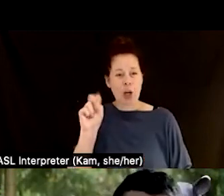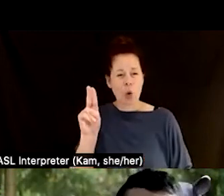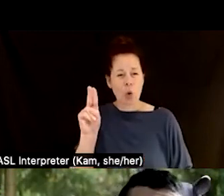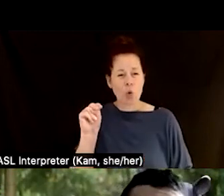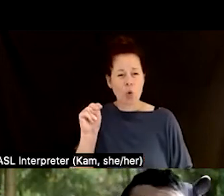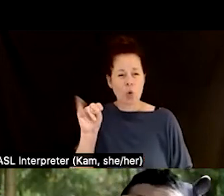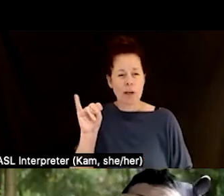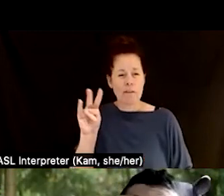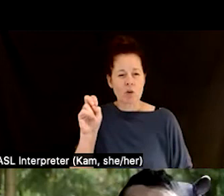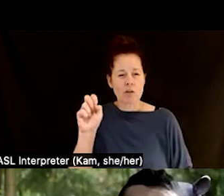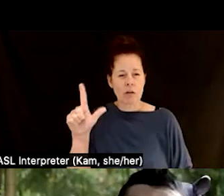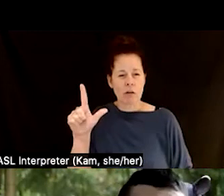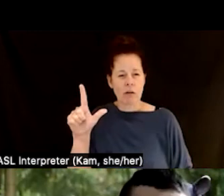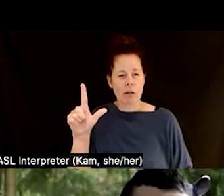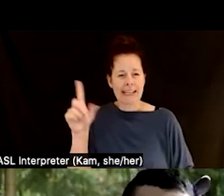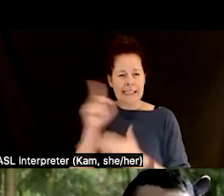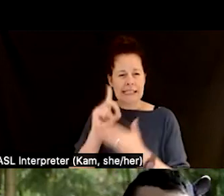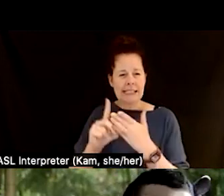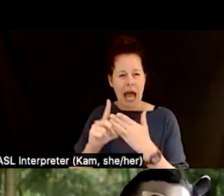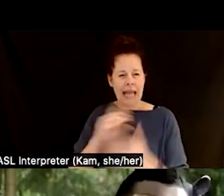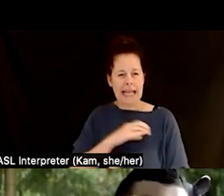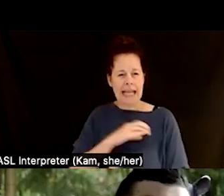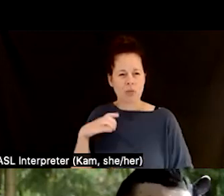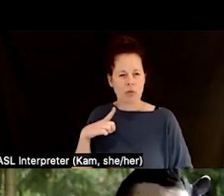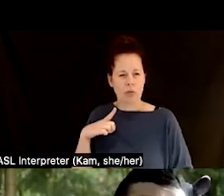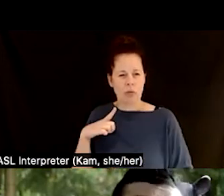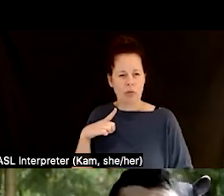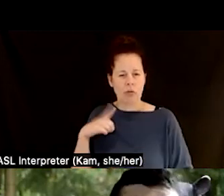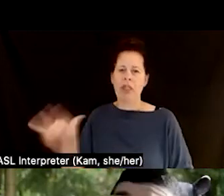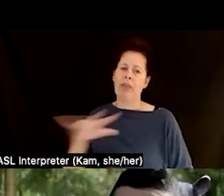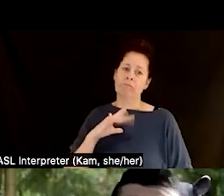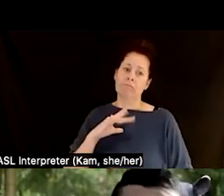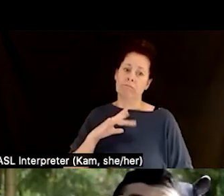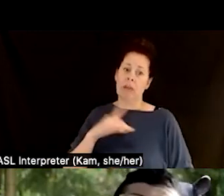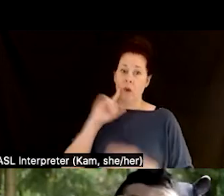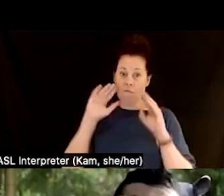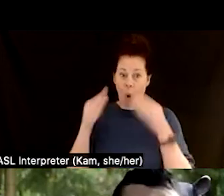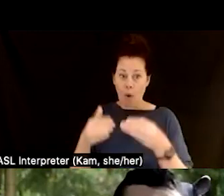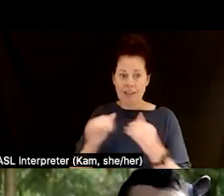great connection to have. They're looking at how to create universal access, mostly